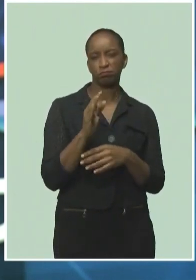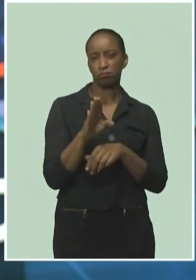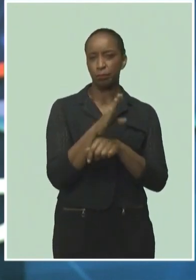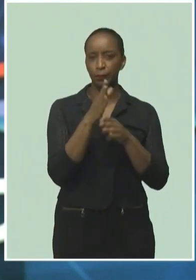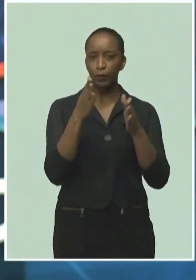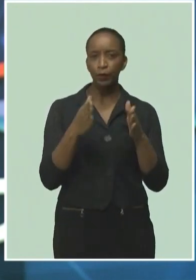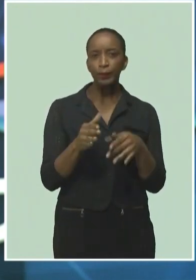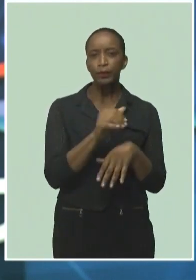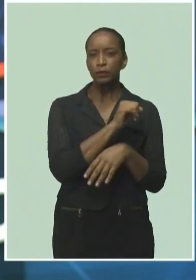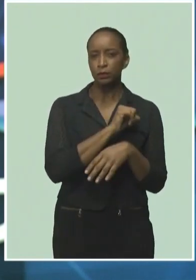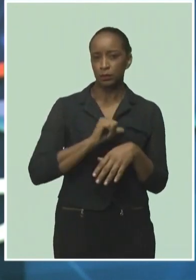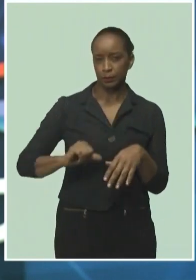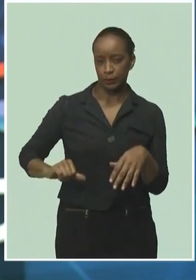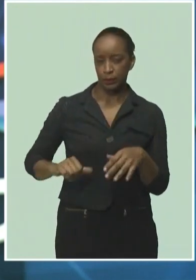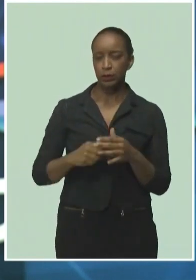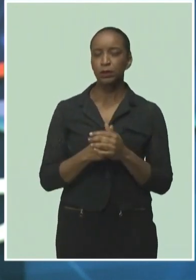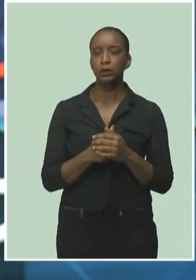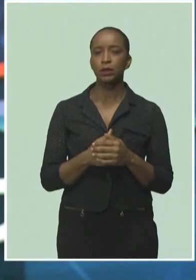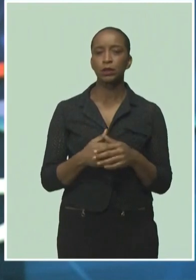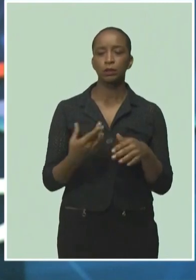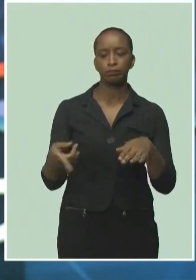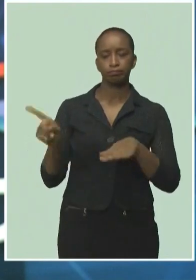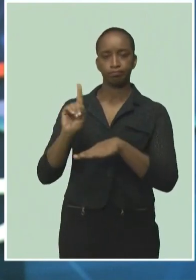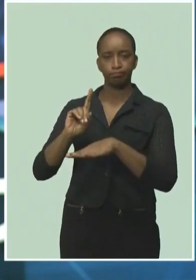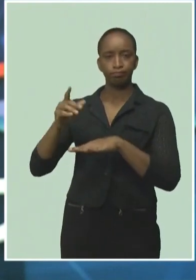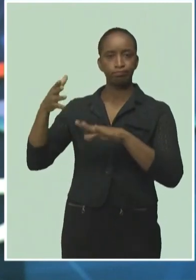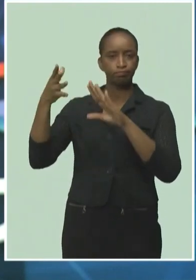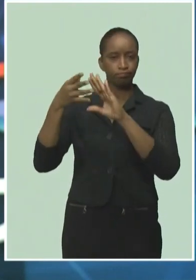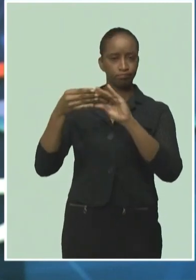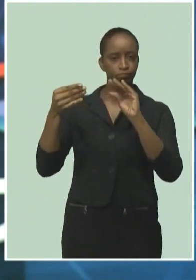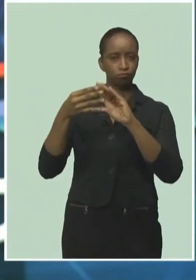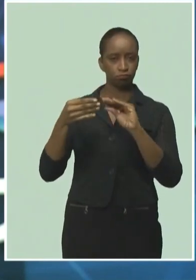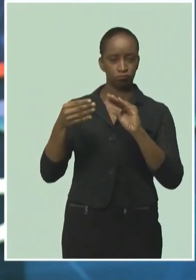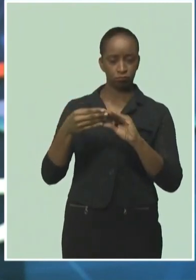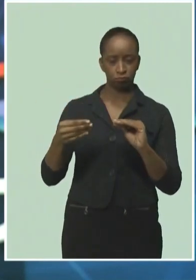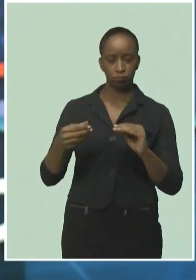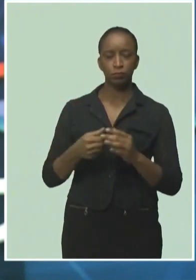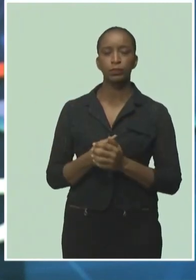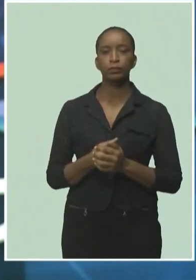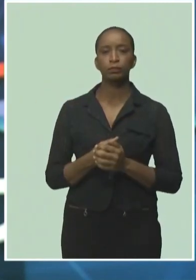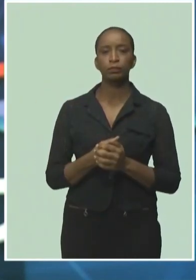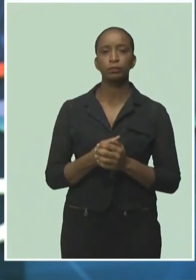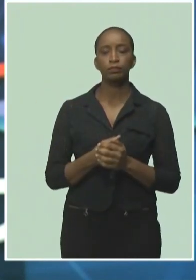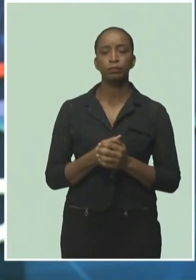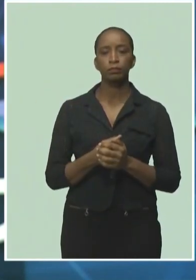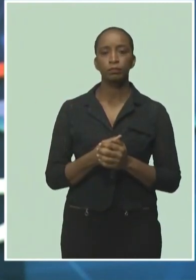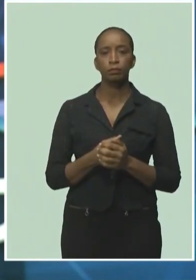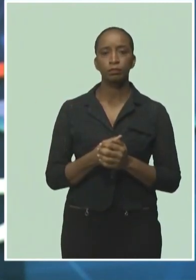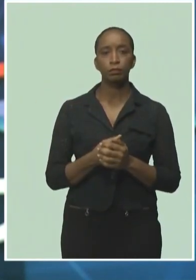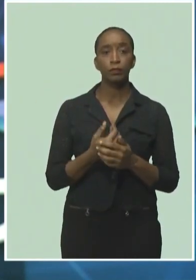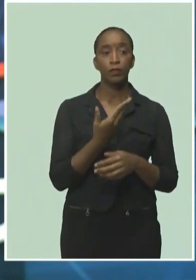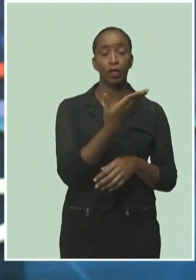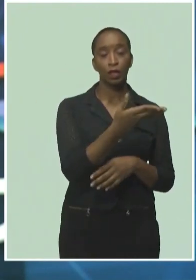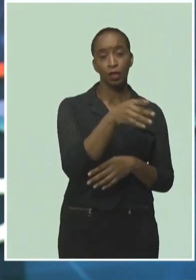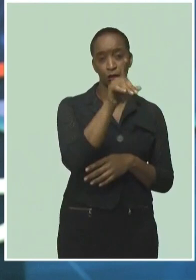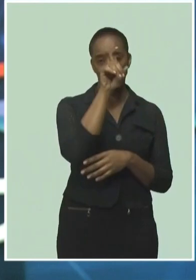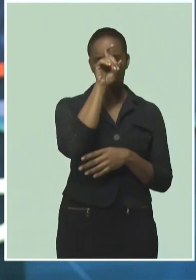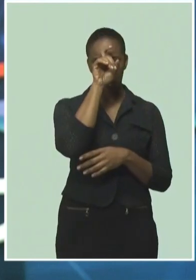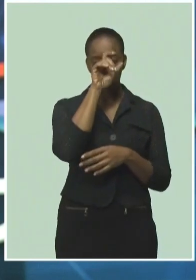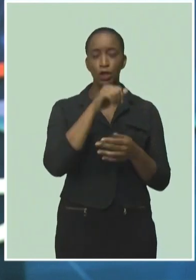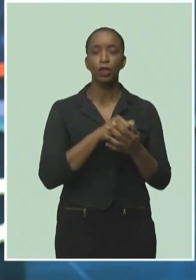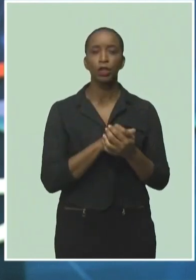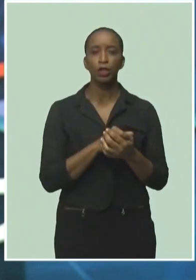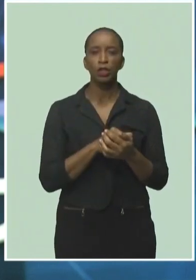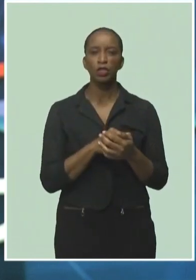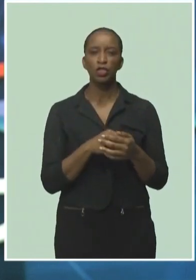his presentation as several representatives from Barbados took to the podium at the Intra-African Trade Show in Egypt. According